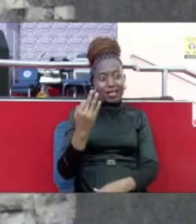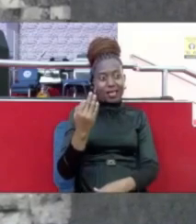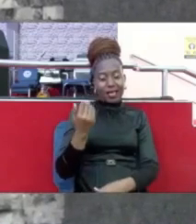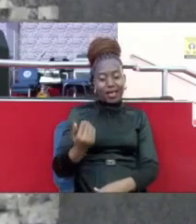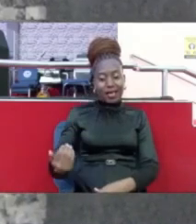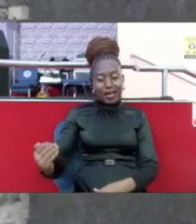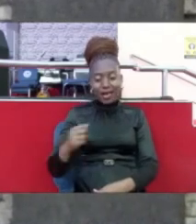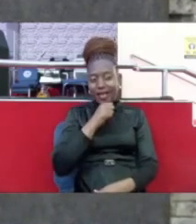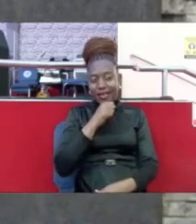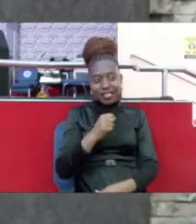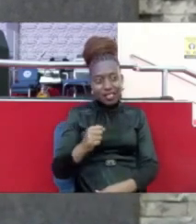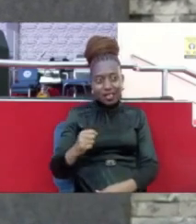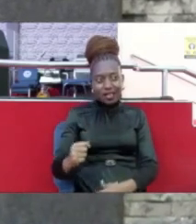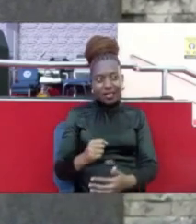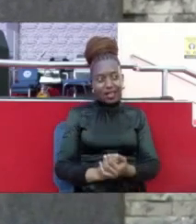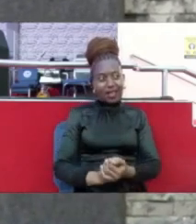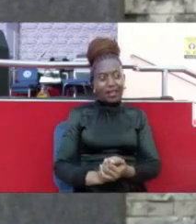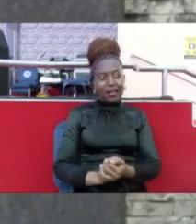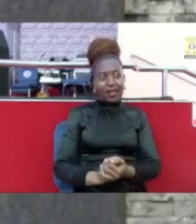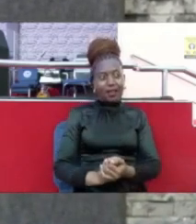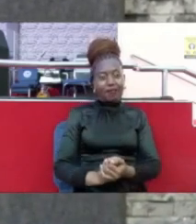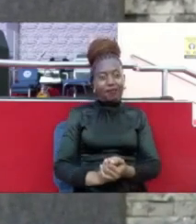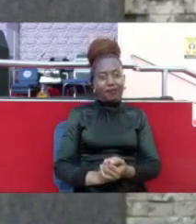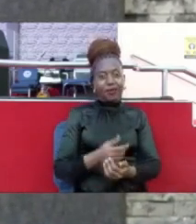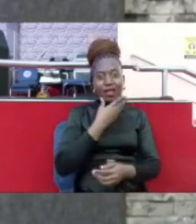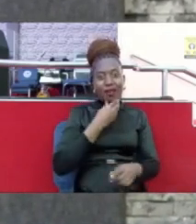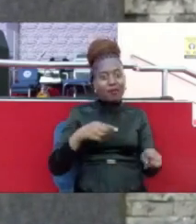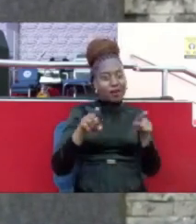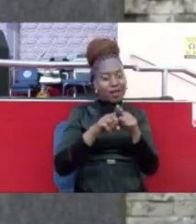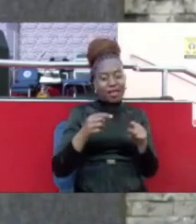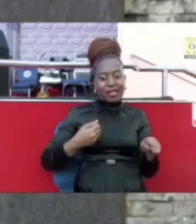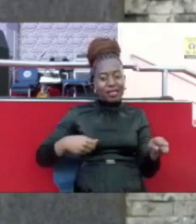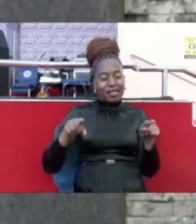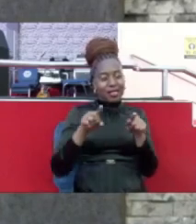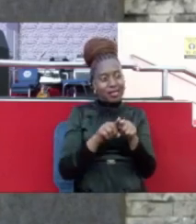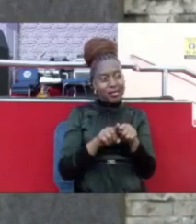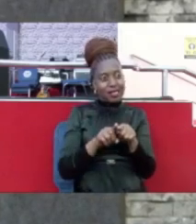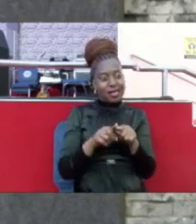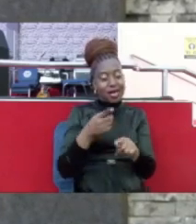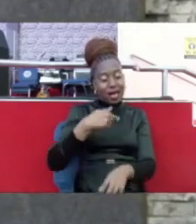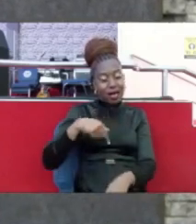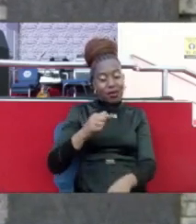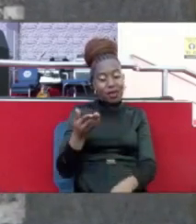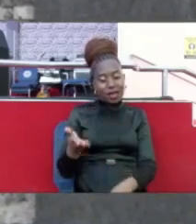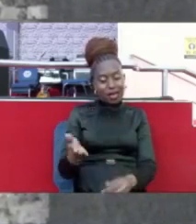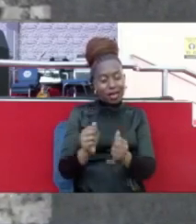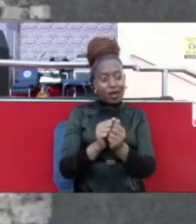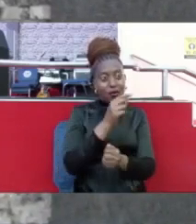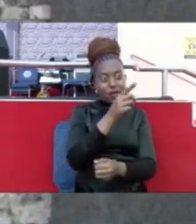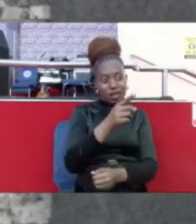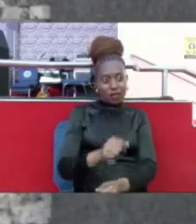Our mothers and brothers and sisters, and we're here with you,